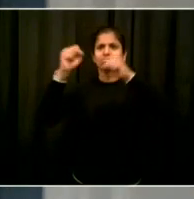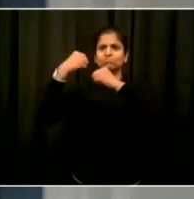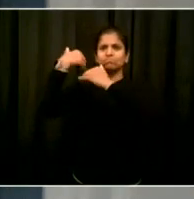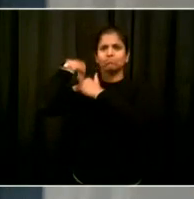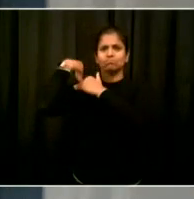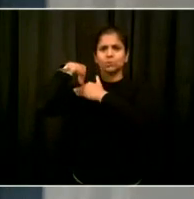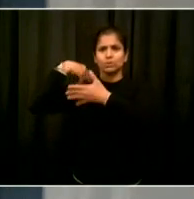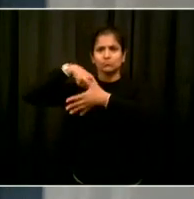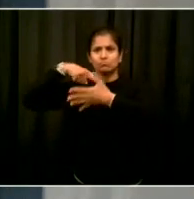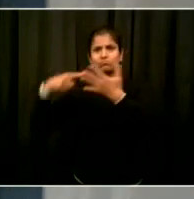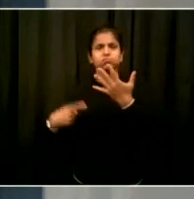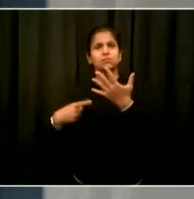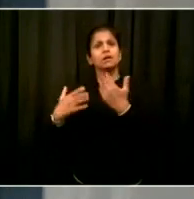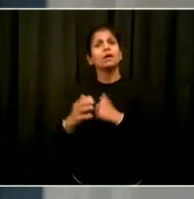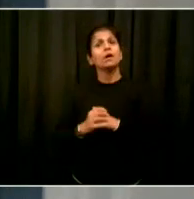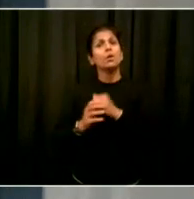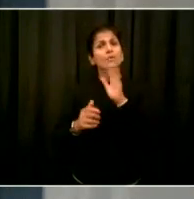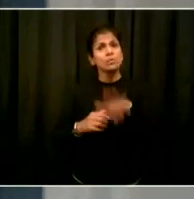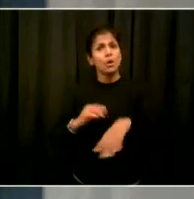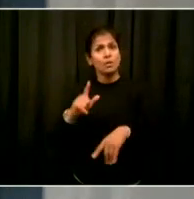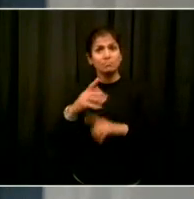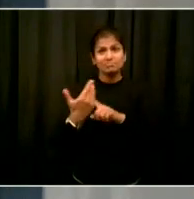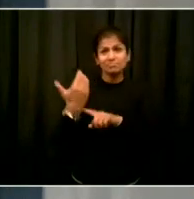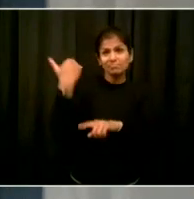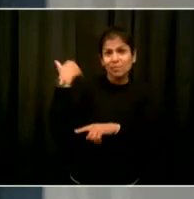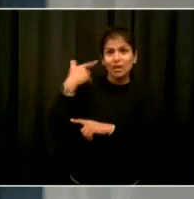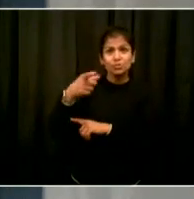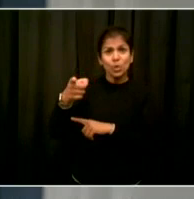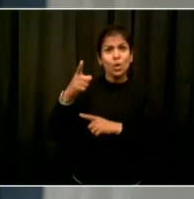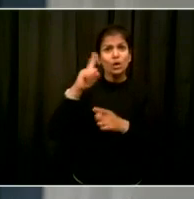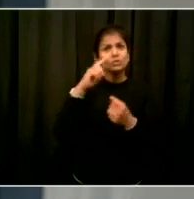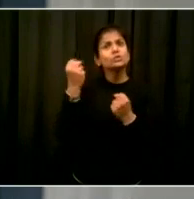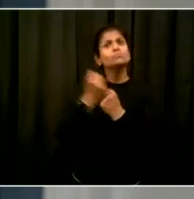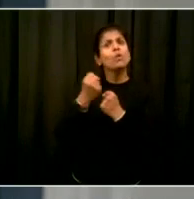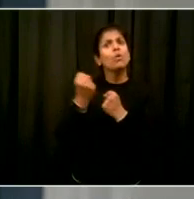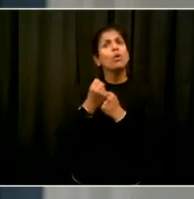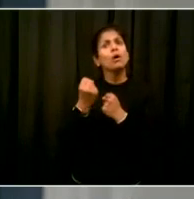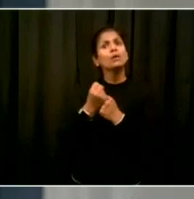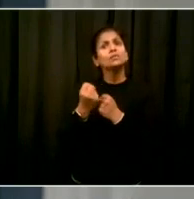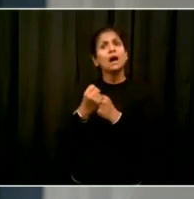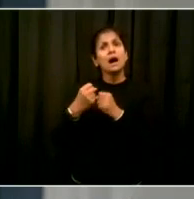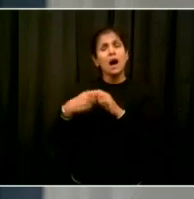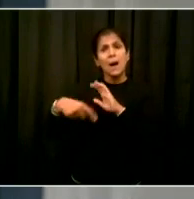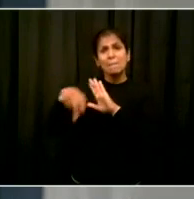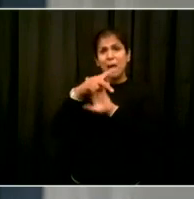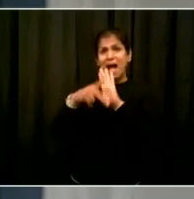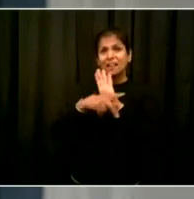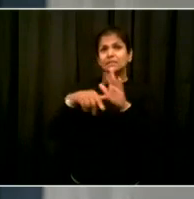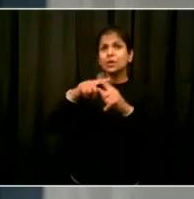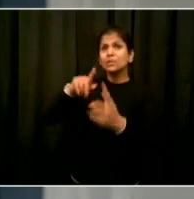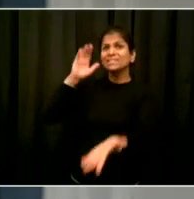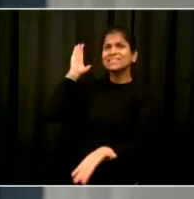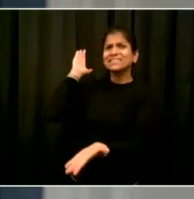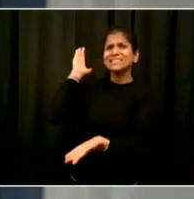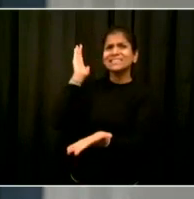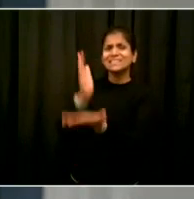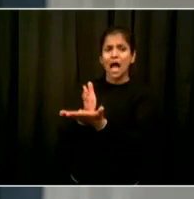the perfect storm. And to relate to stop question, I always said stop and question. People often add